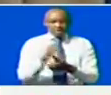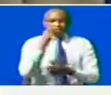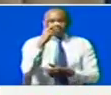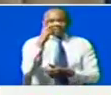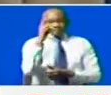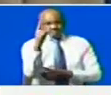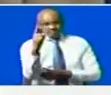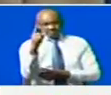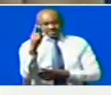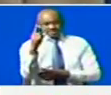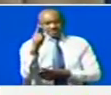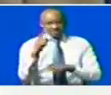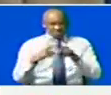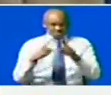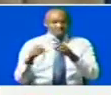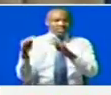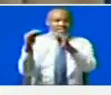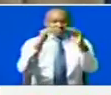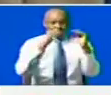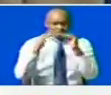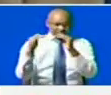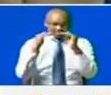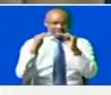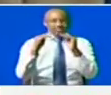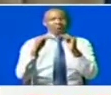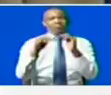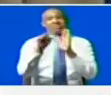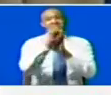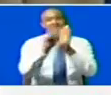21st century democratic state.